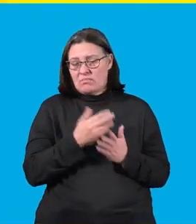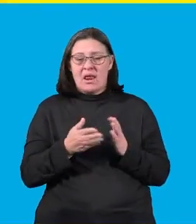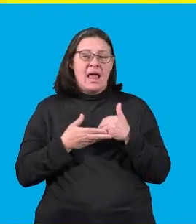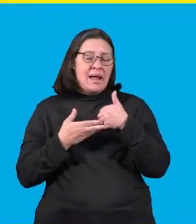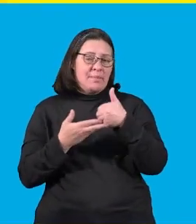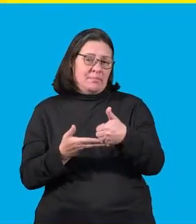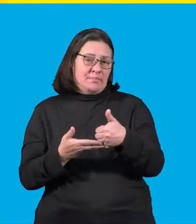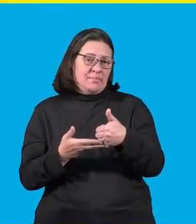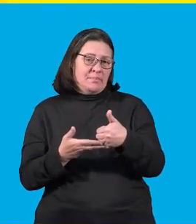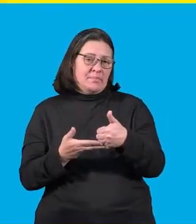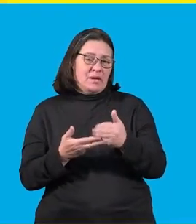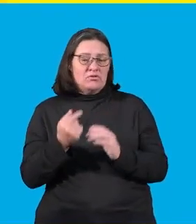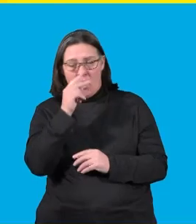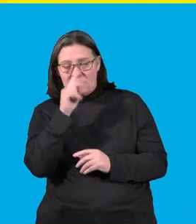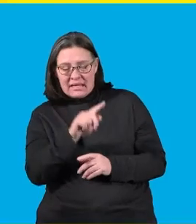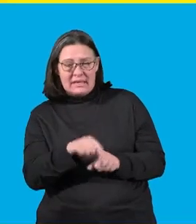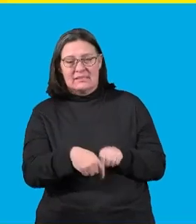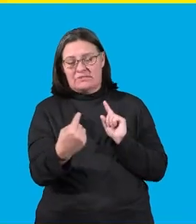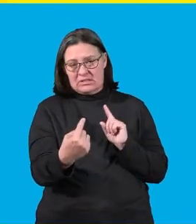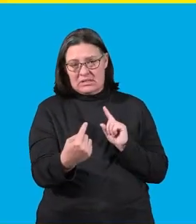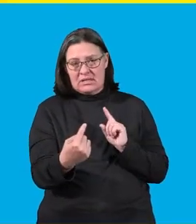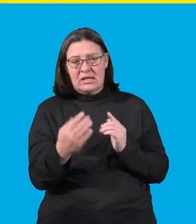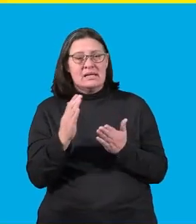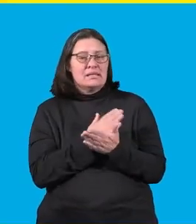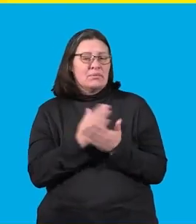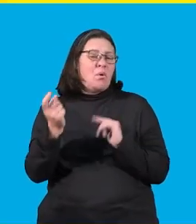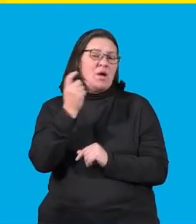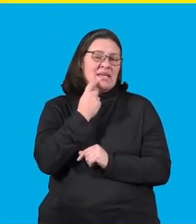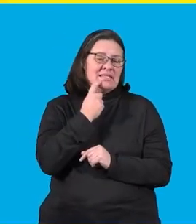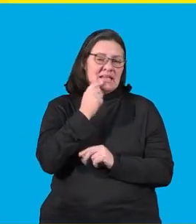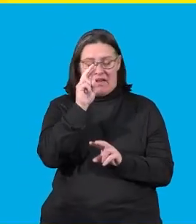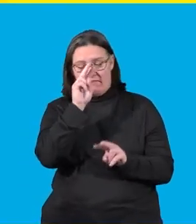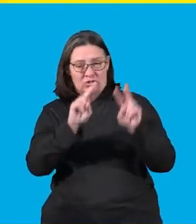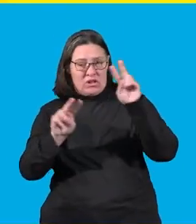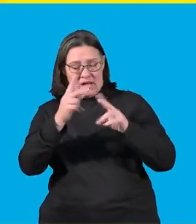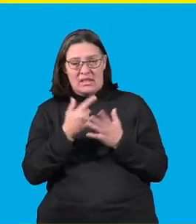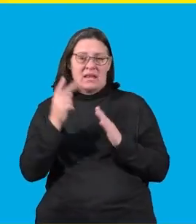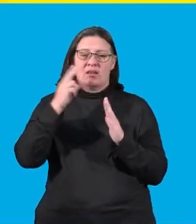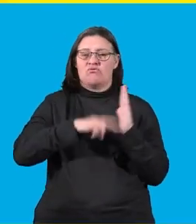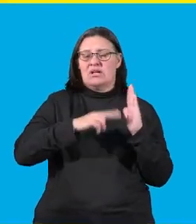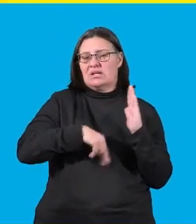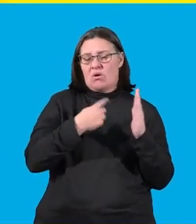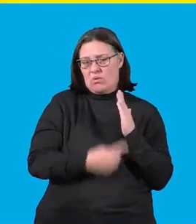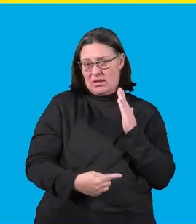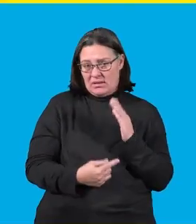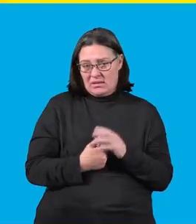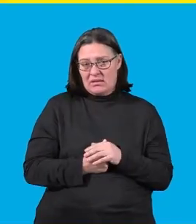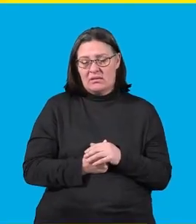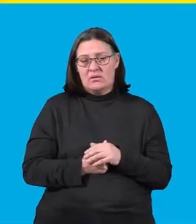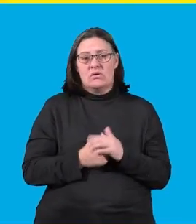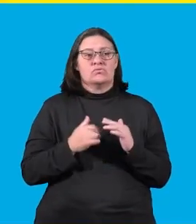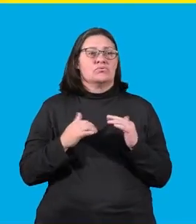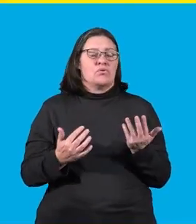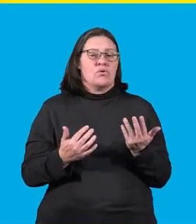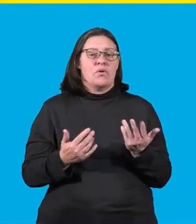sketch can help you to just see things a little bit different. Sometimes it's easier to visualize than to just read the writing all